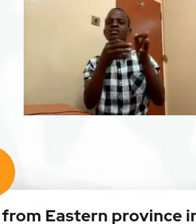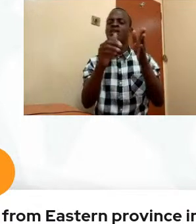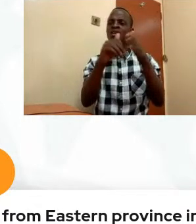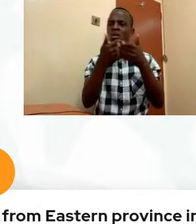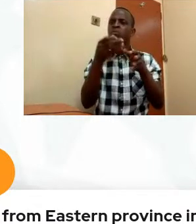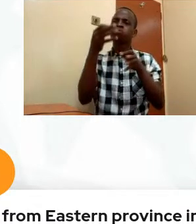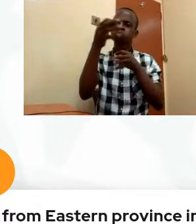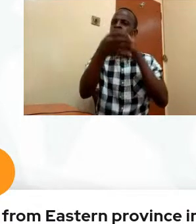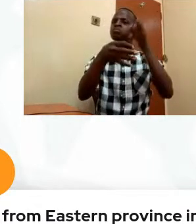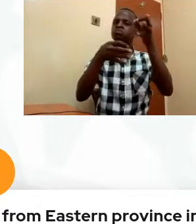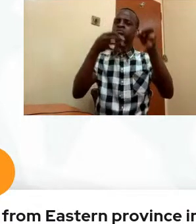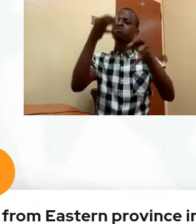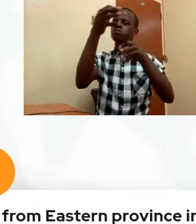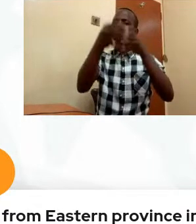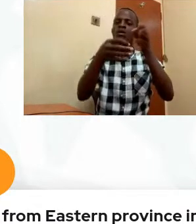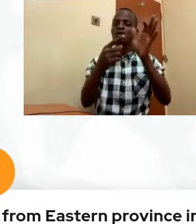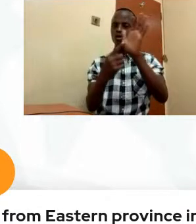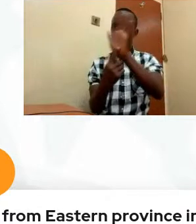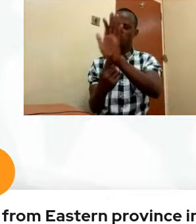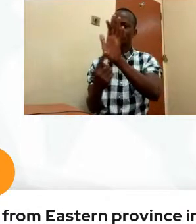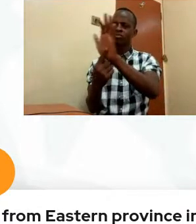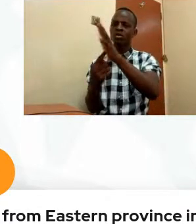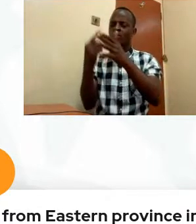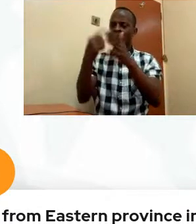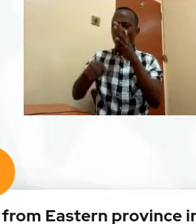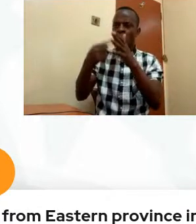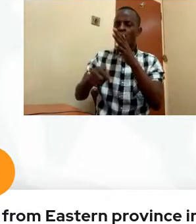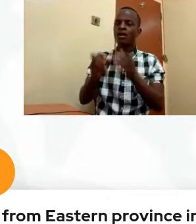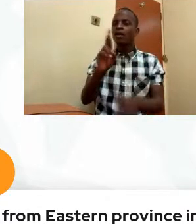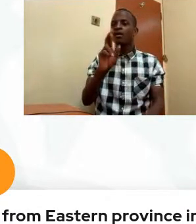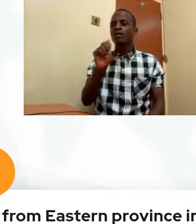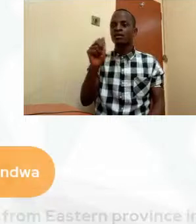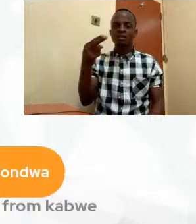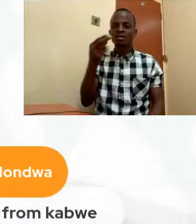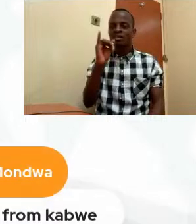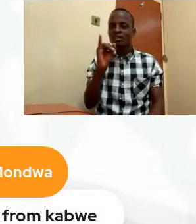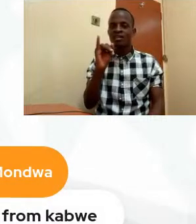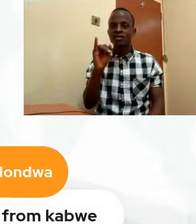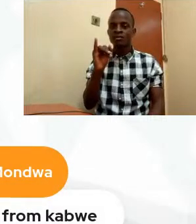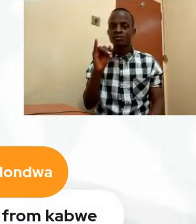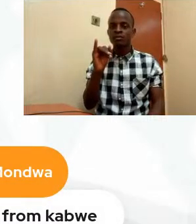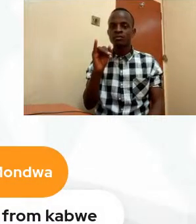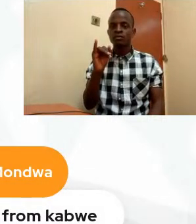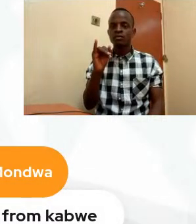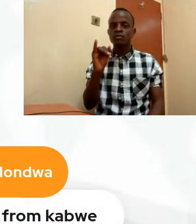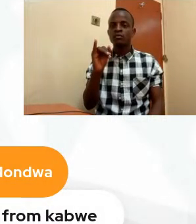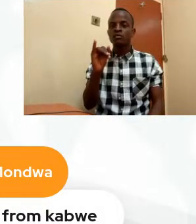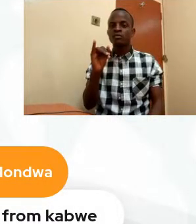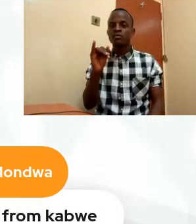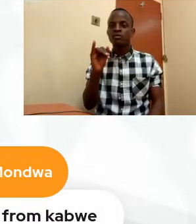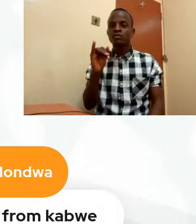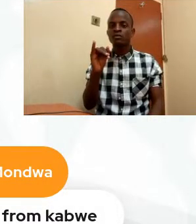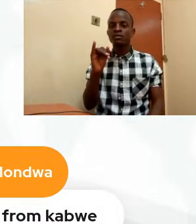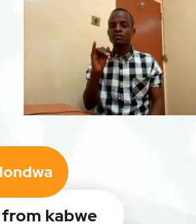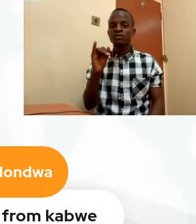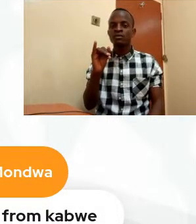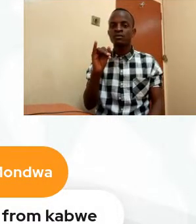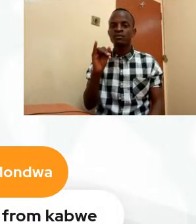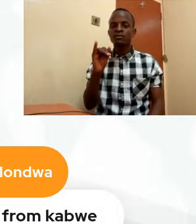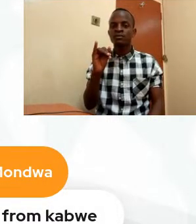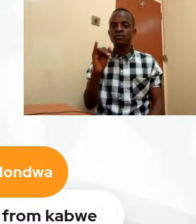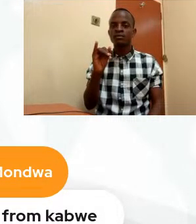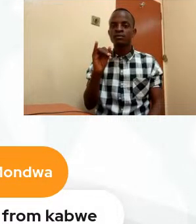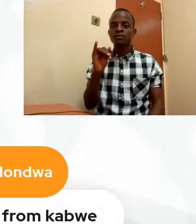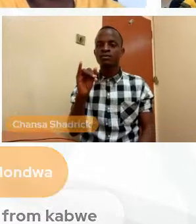expression or show their expression to attend the RAHi. And you know that the RAHi is an event that happens